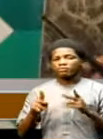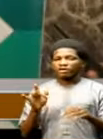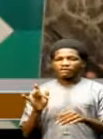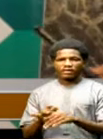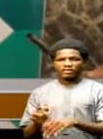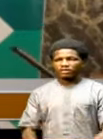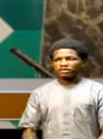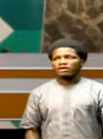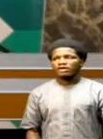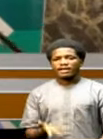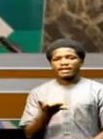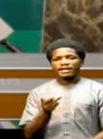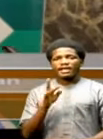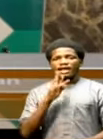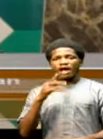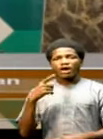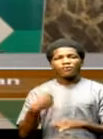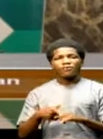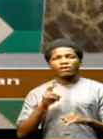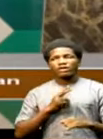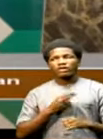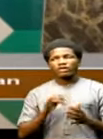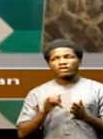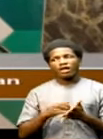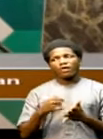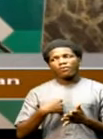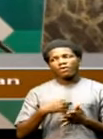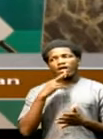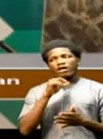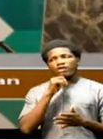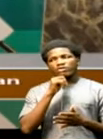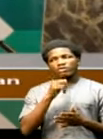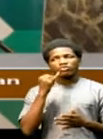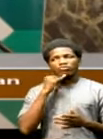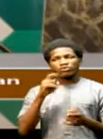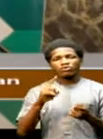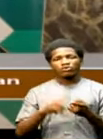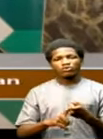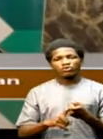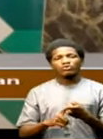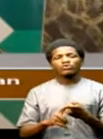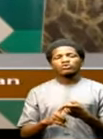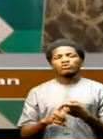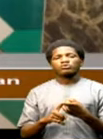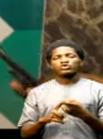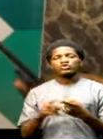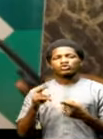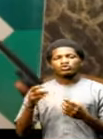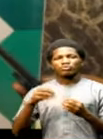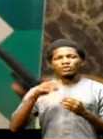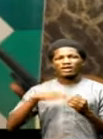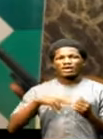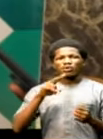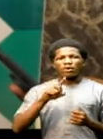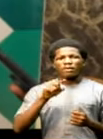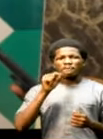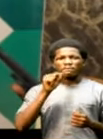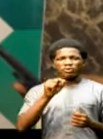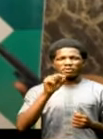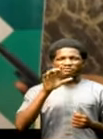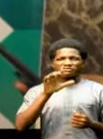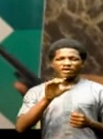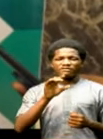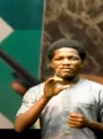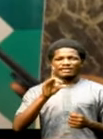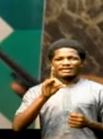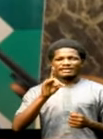are warning us that we are not supposed to cross the threshold of 1.5 degrees Celsius,